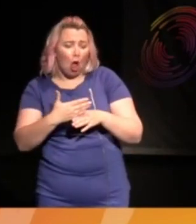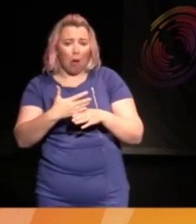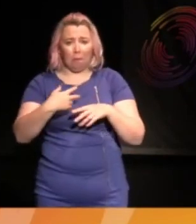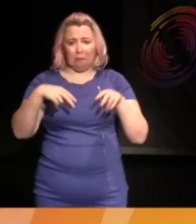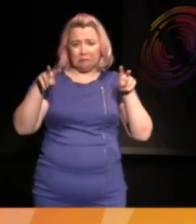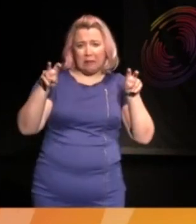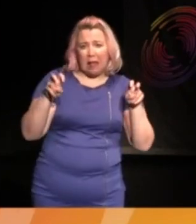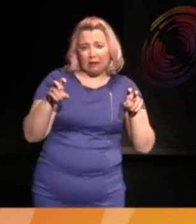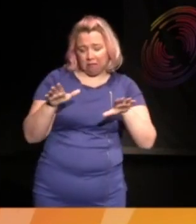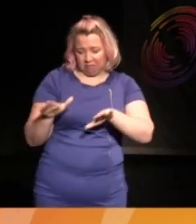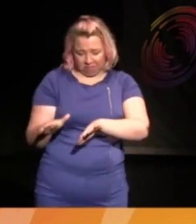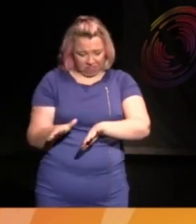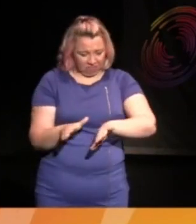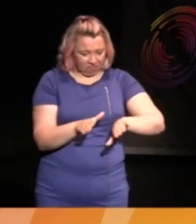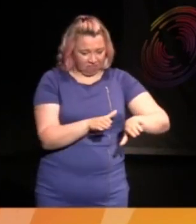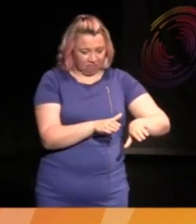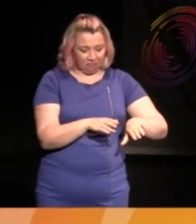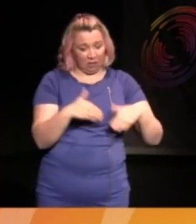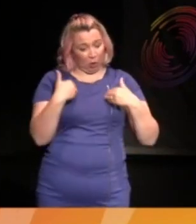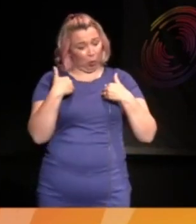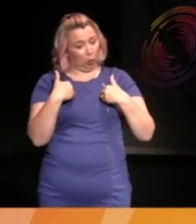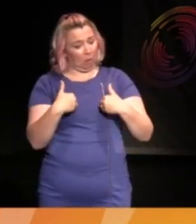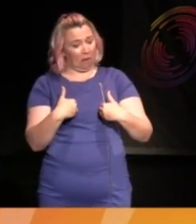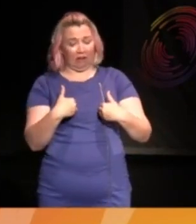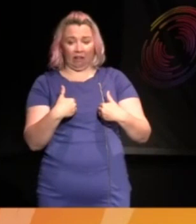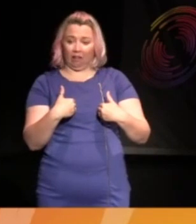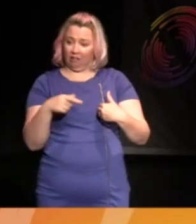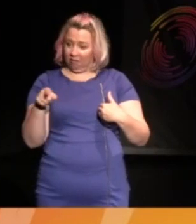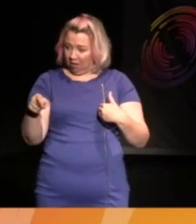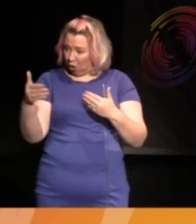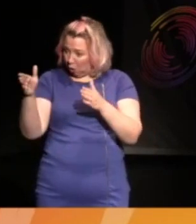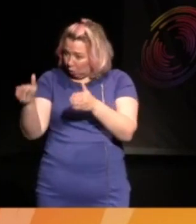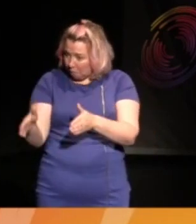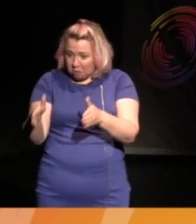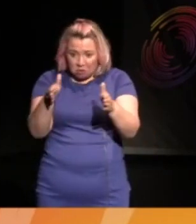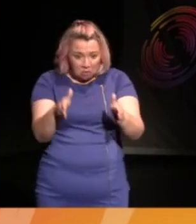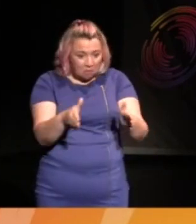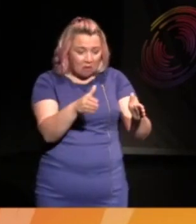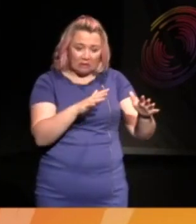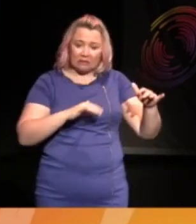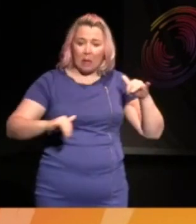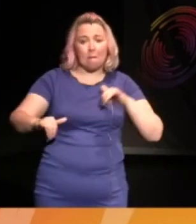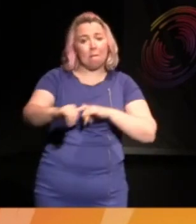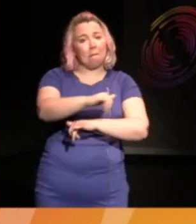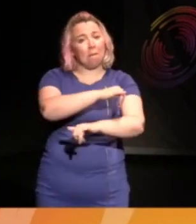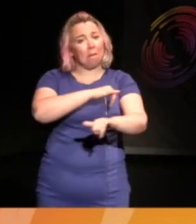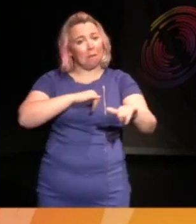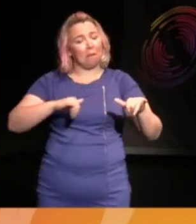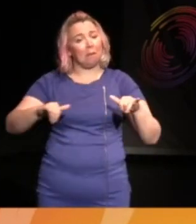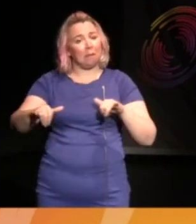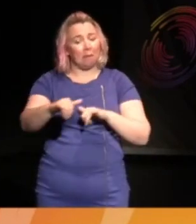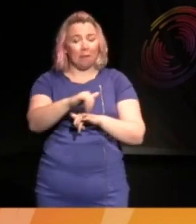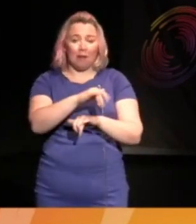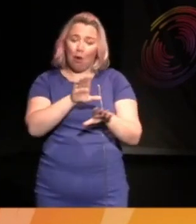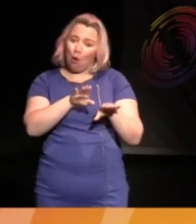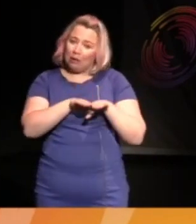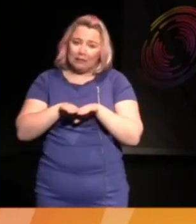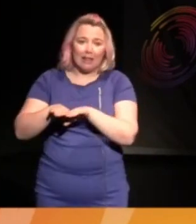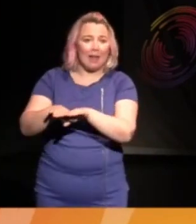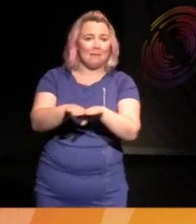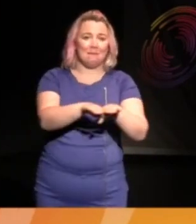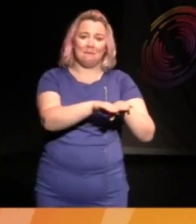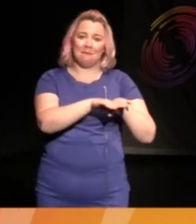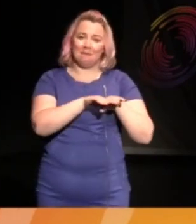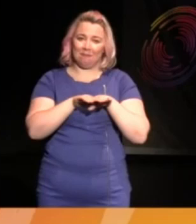brought into the equation by the Poverty Truth Commission, is that we was on a level playing